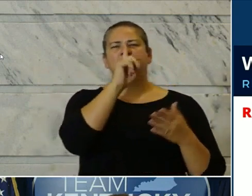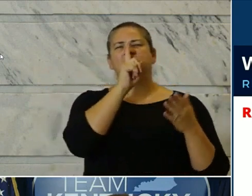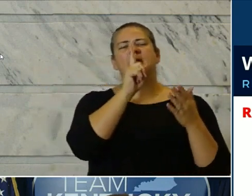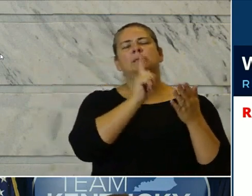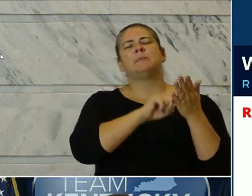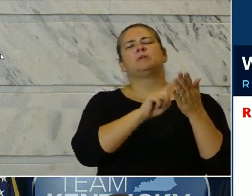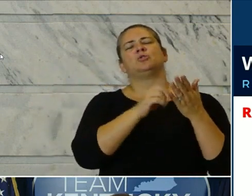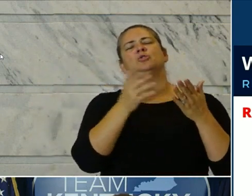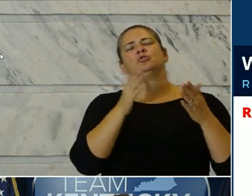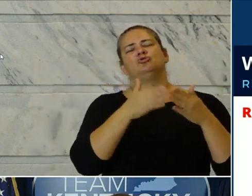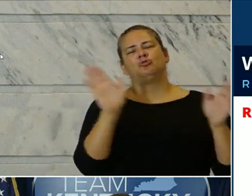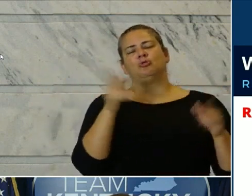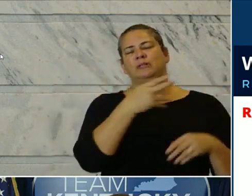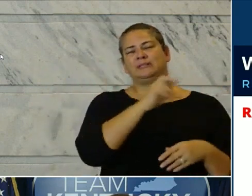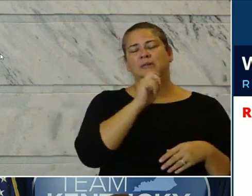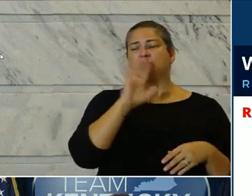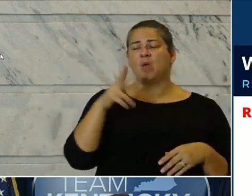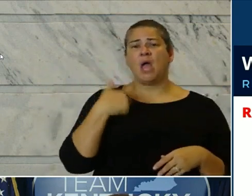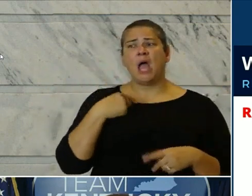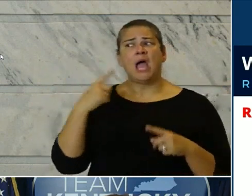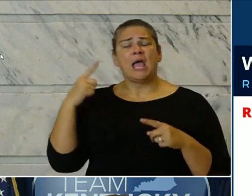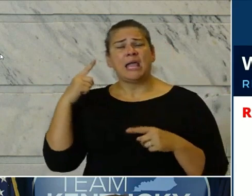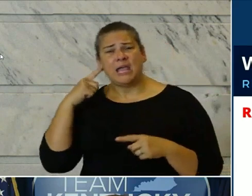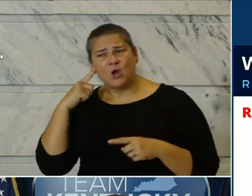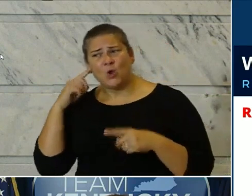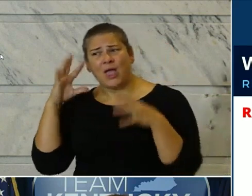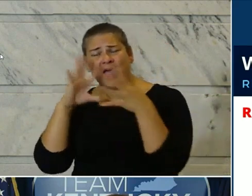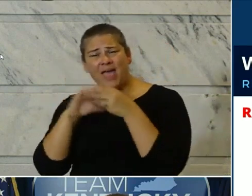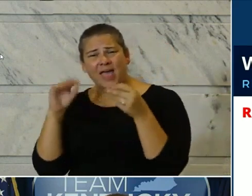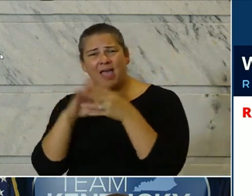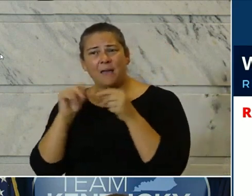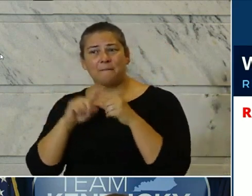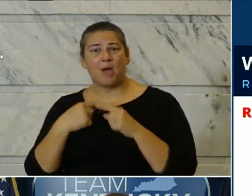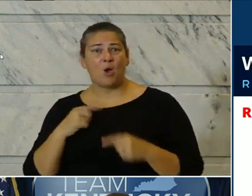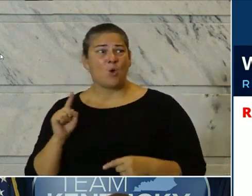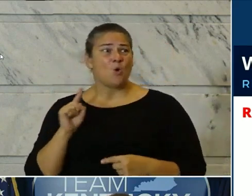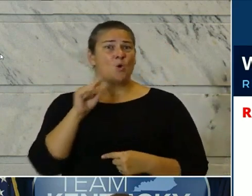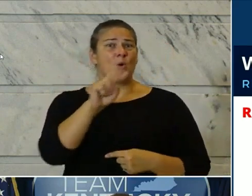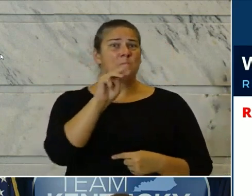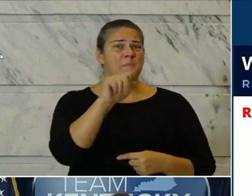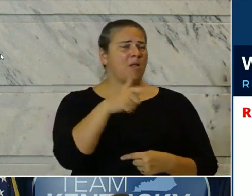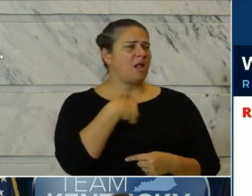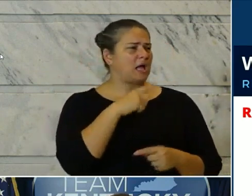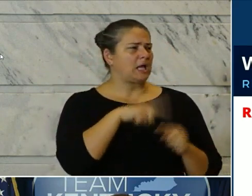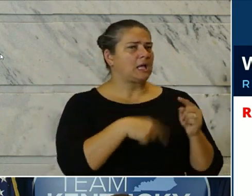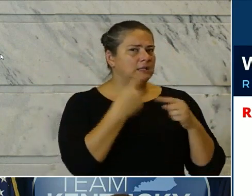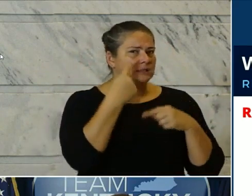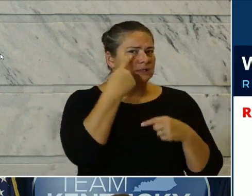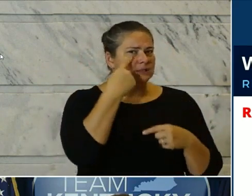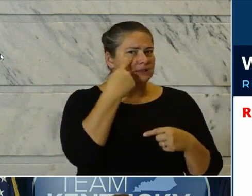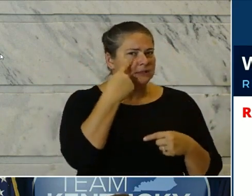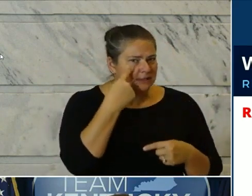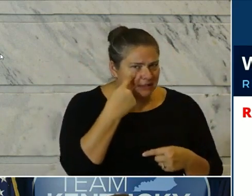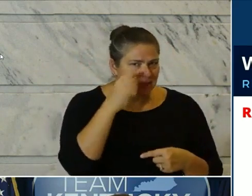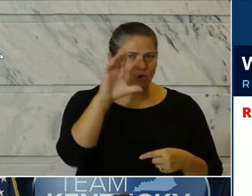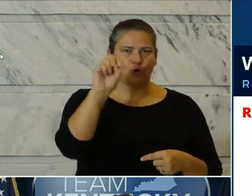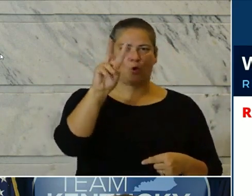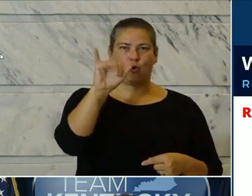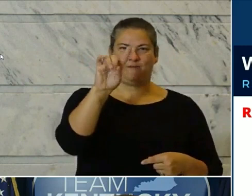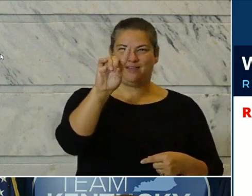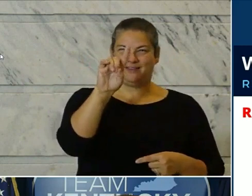general. He said, well, I hear you all, but I just go to the mall and I don't see people with COVID. COVID is one of